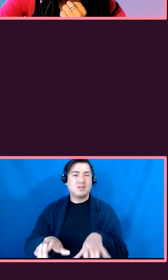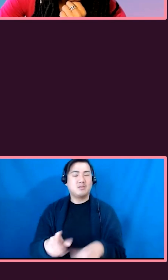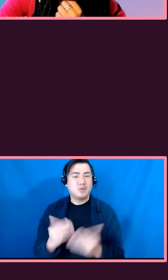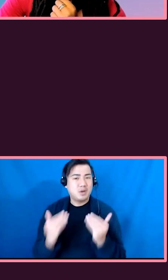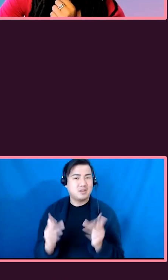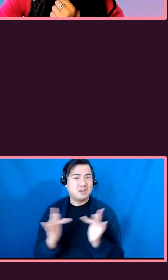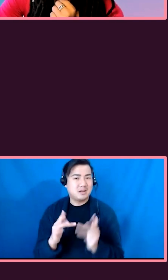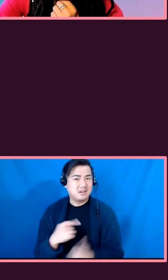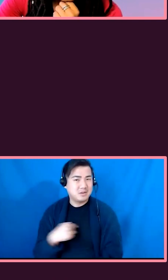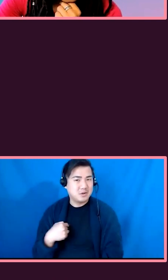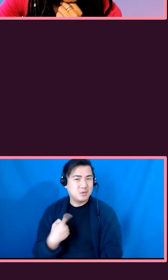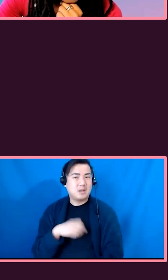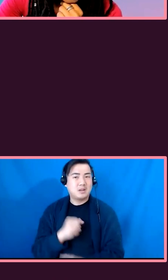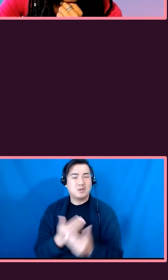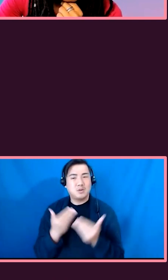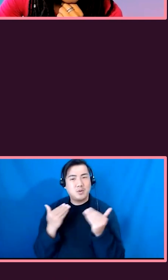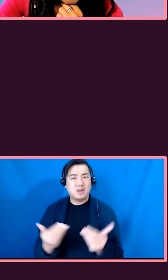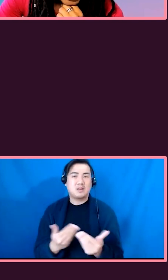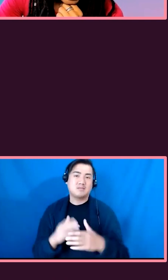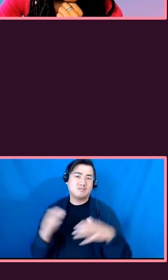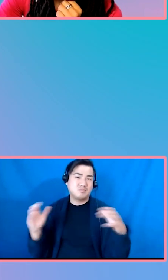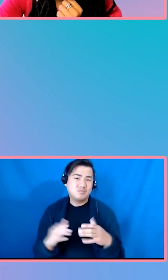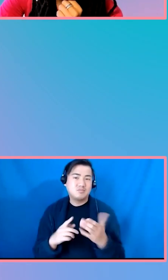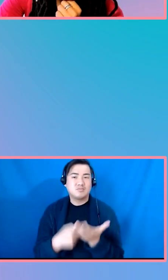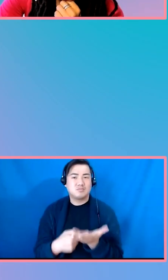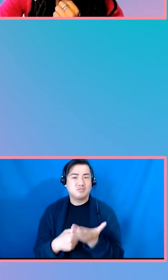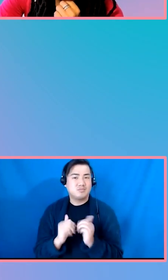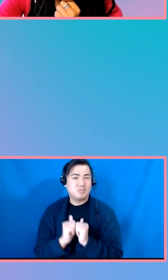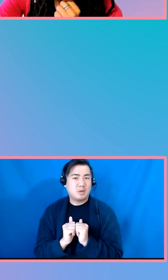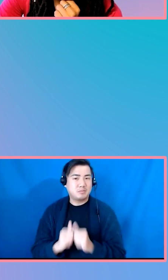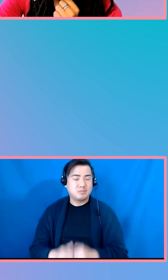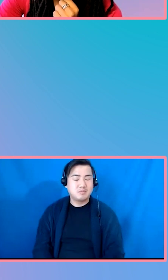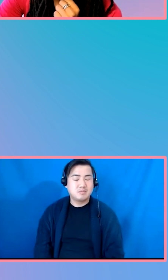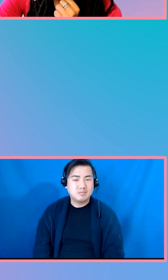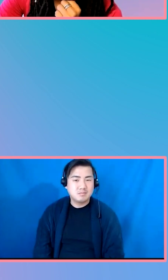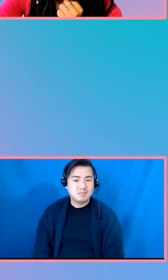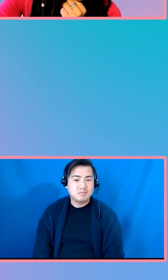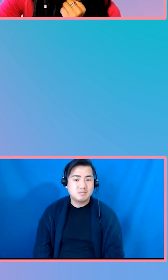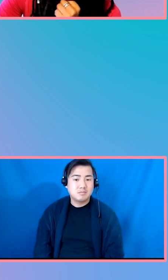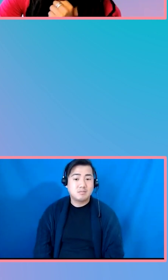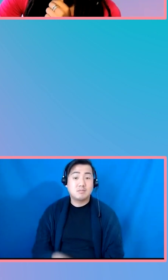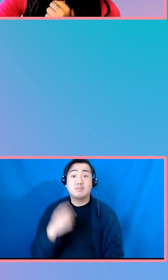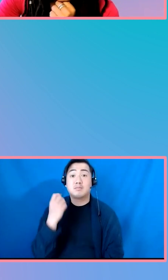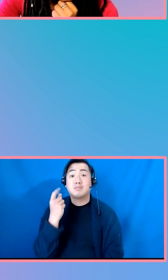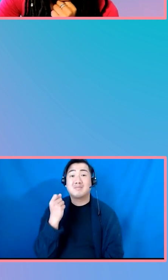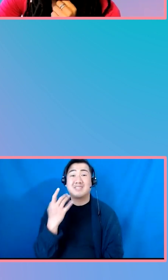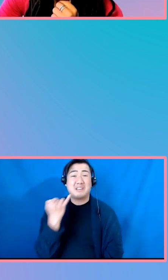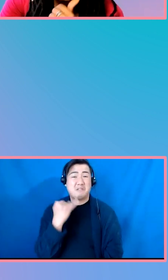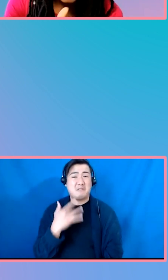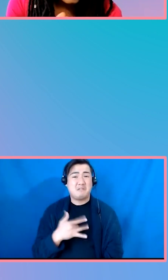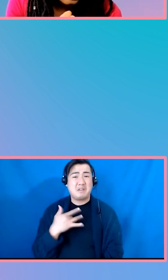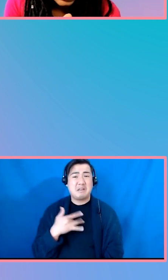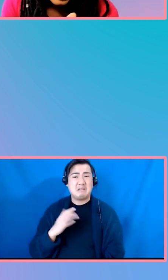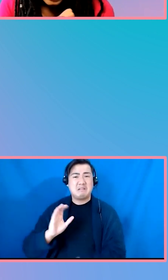can start that discovery process with you. If, however, big ticket consulting is just not something that